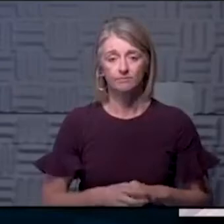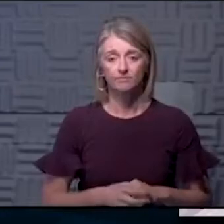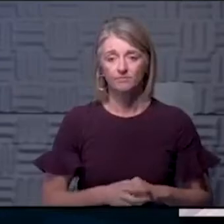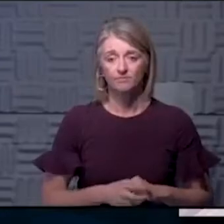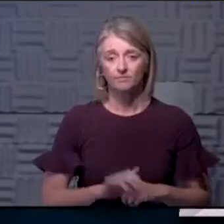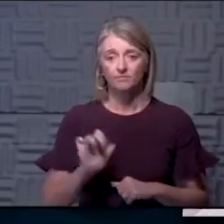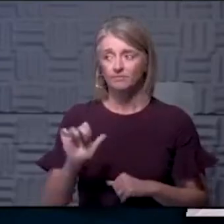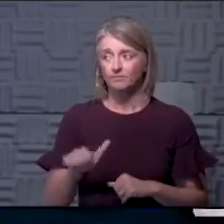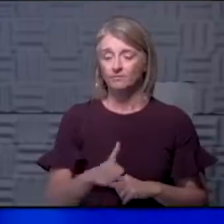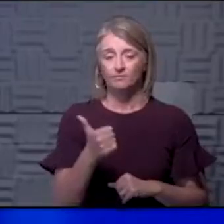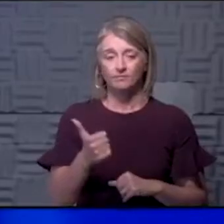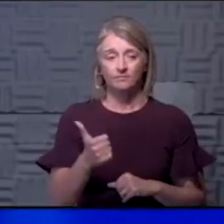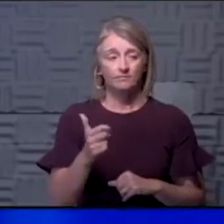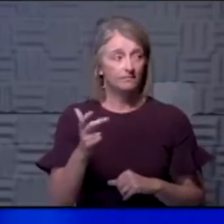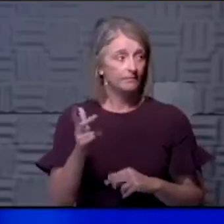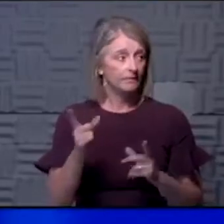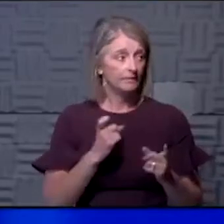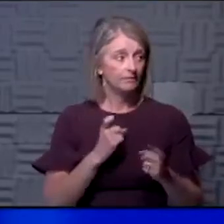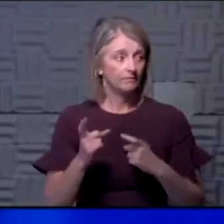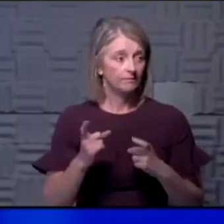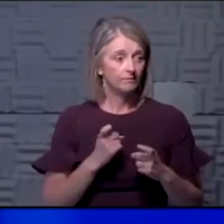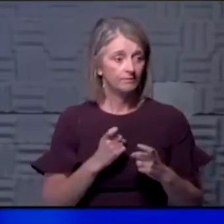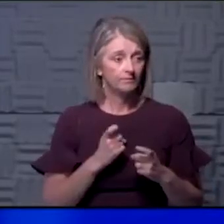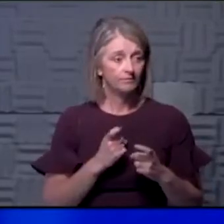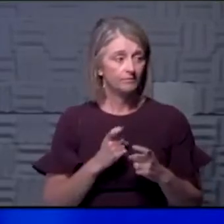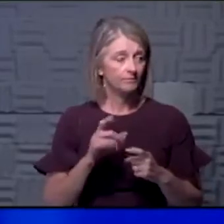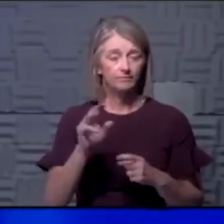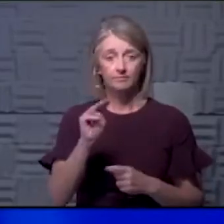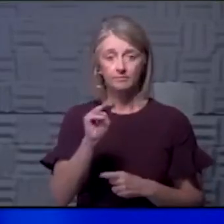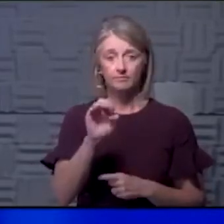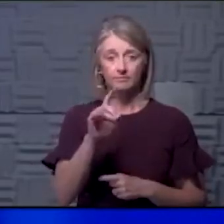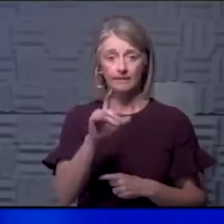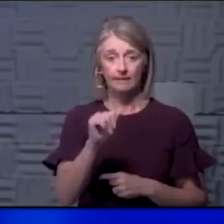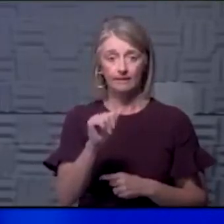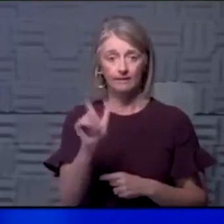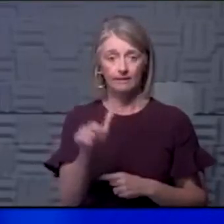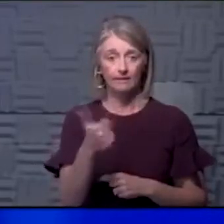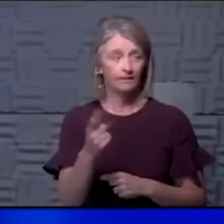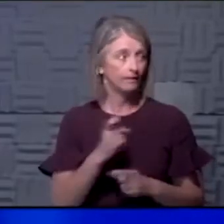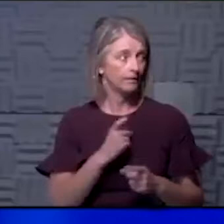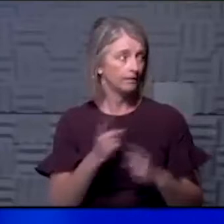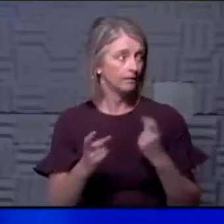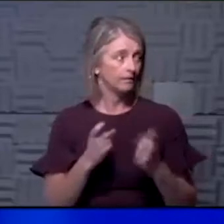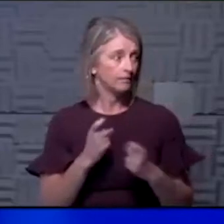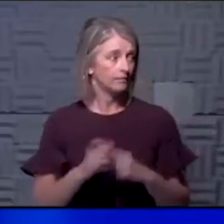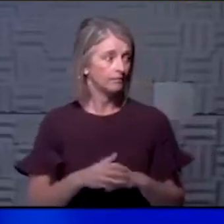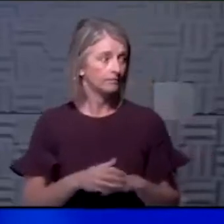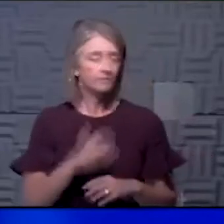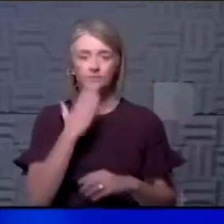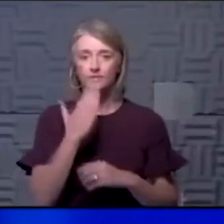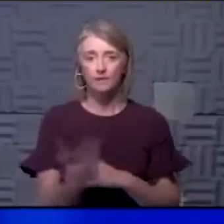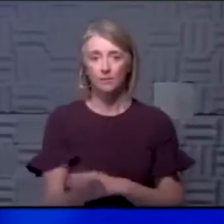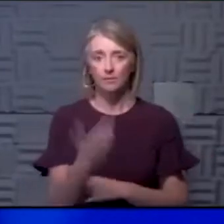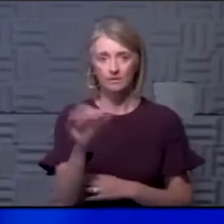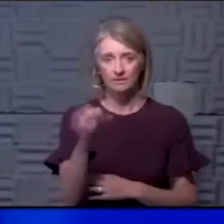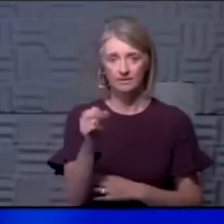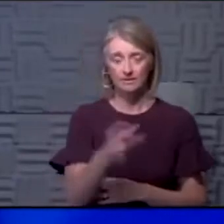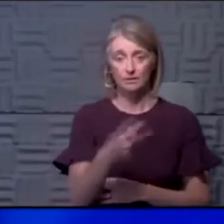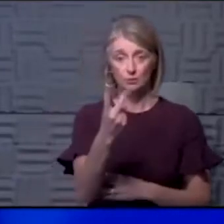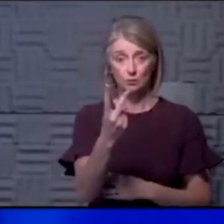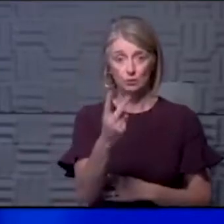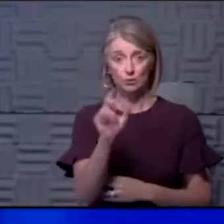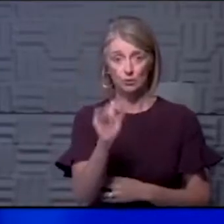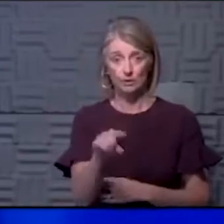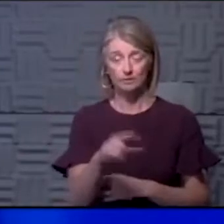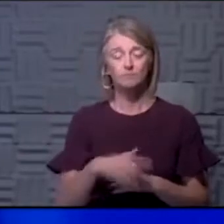let's see if there's questions from our listening audience. But first, we'll turn to media and see if there are questions from media. Good morning. Yeah, I have two